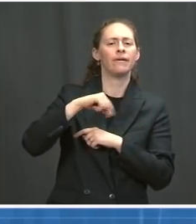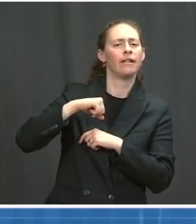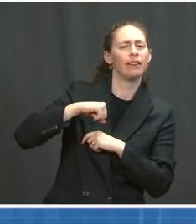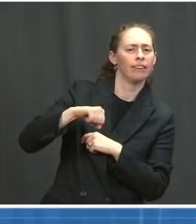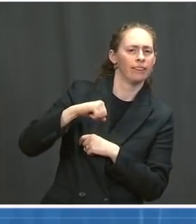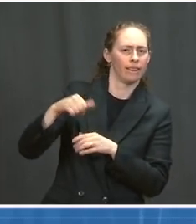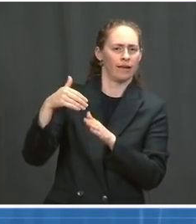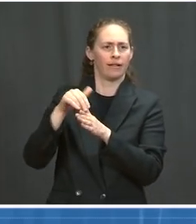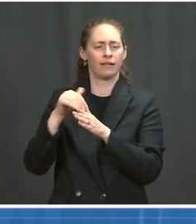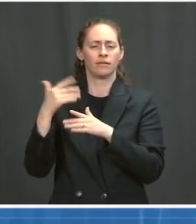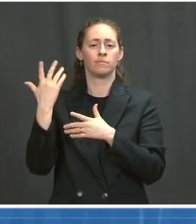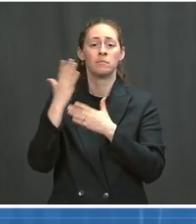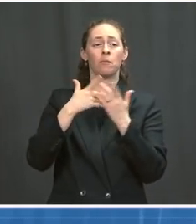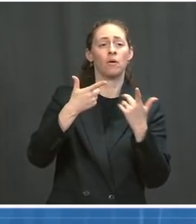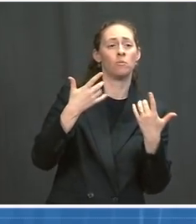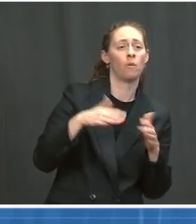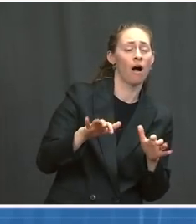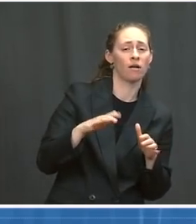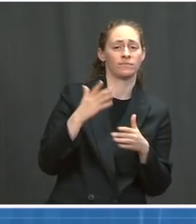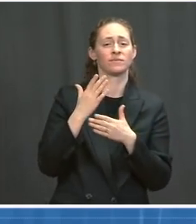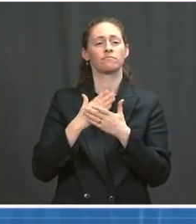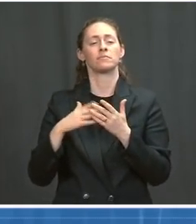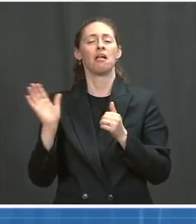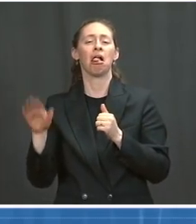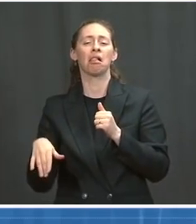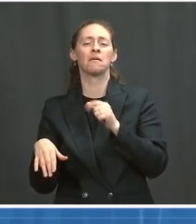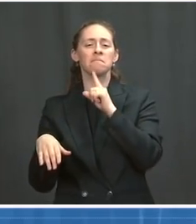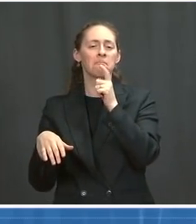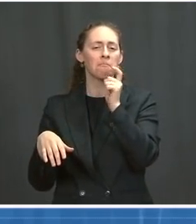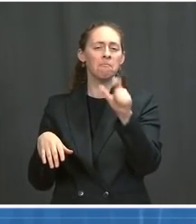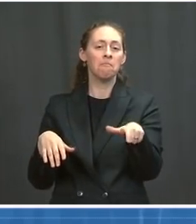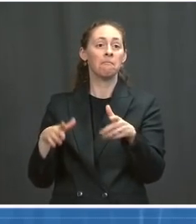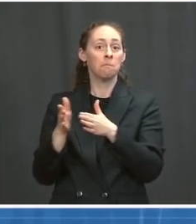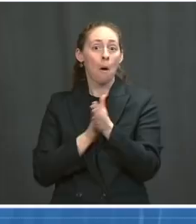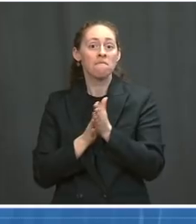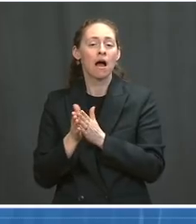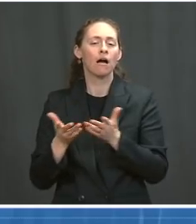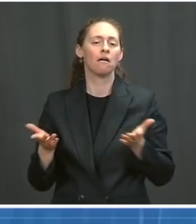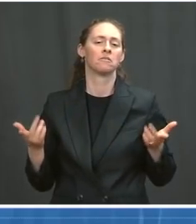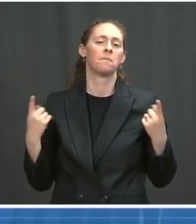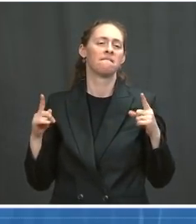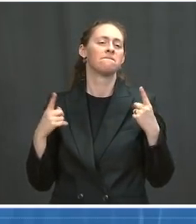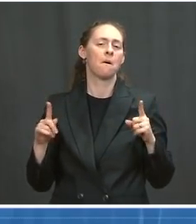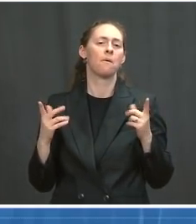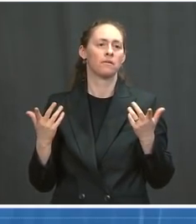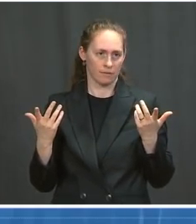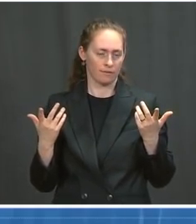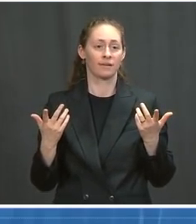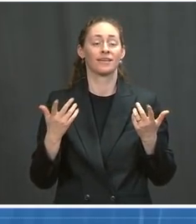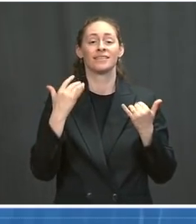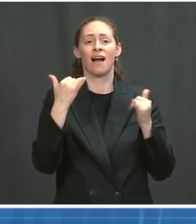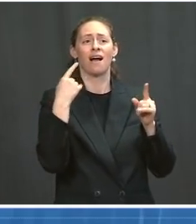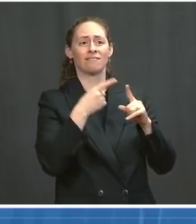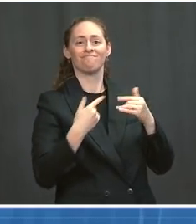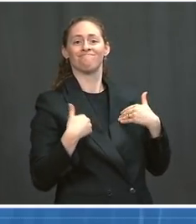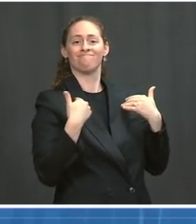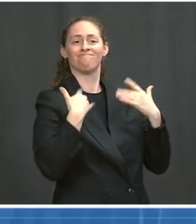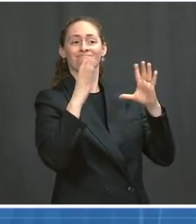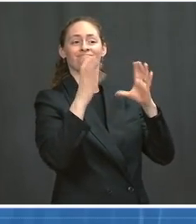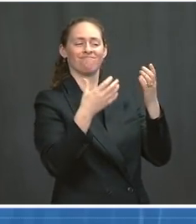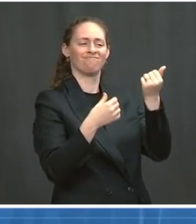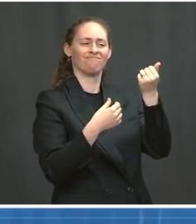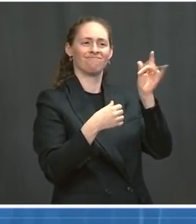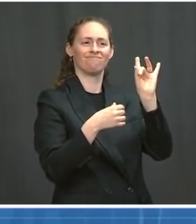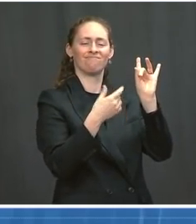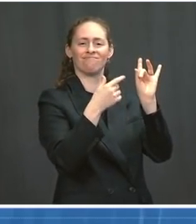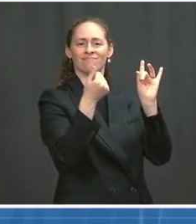not feel motivated, may not think it's important, and other people have access issues. For 18 to 29-year-olds, like what we know is that there's some combination of these three things